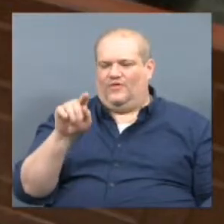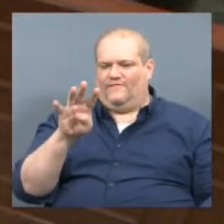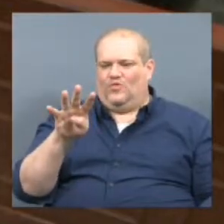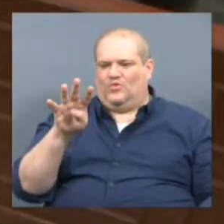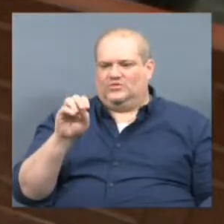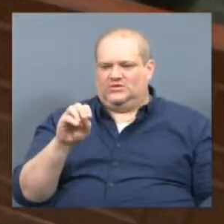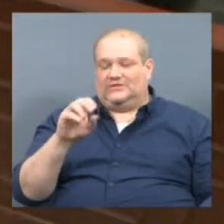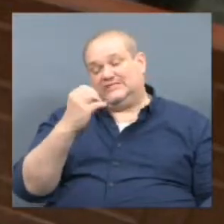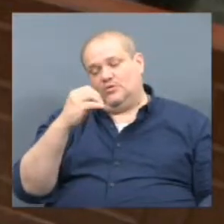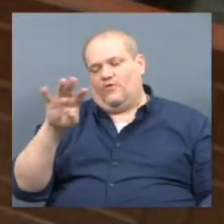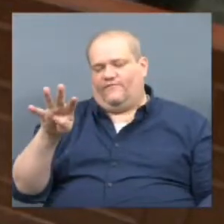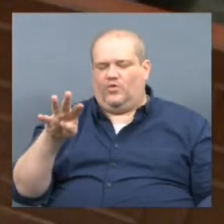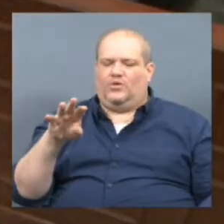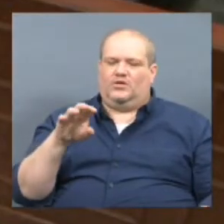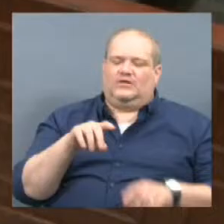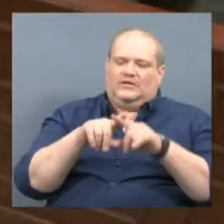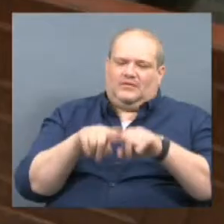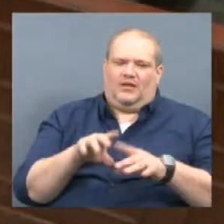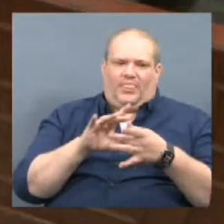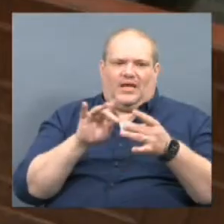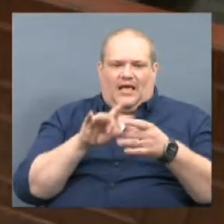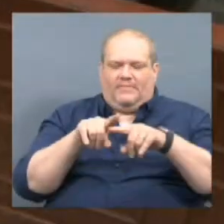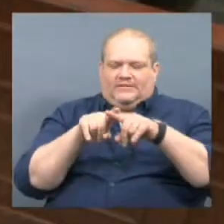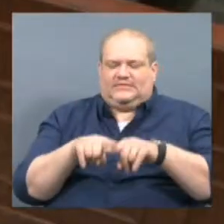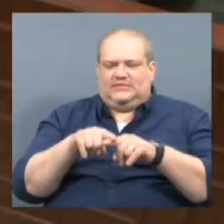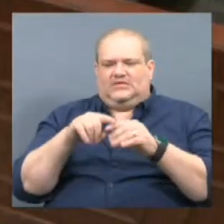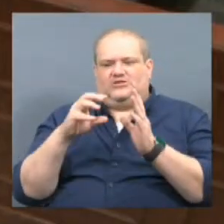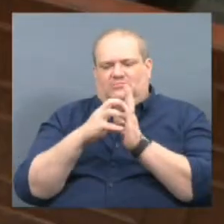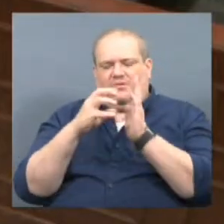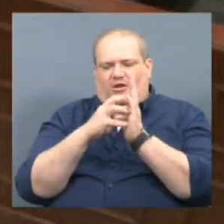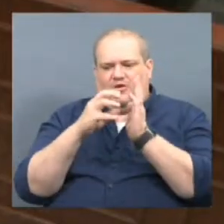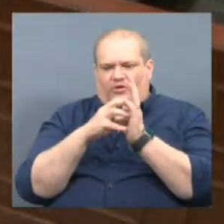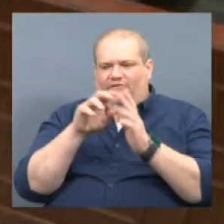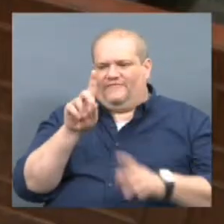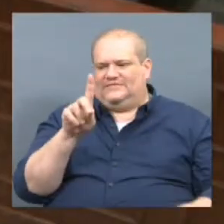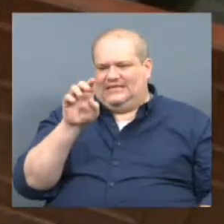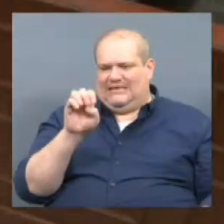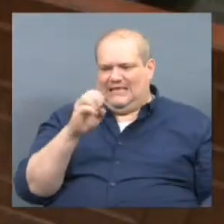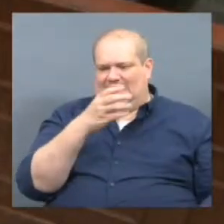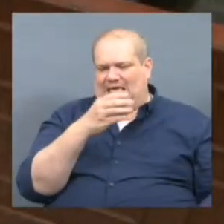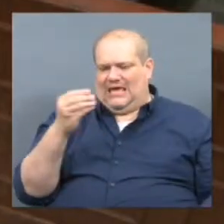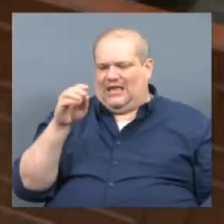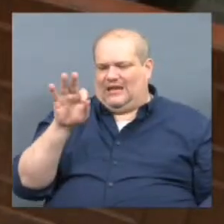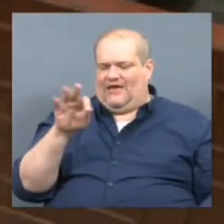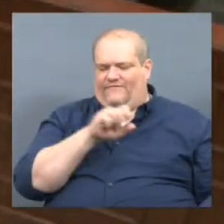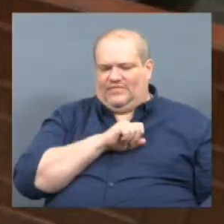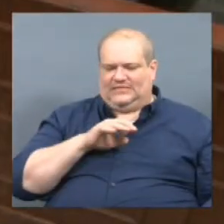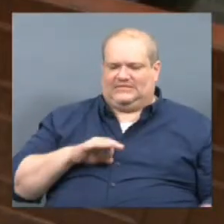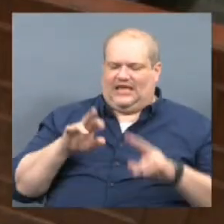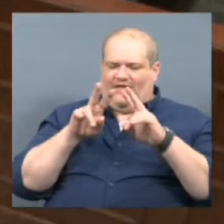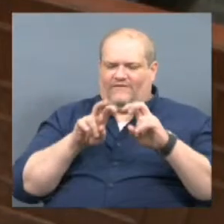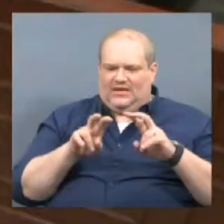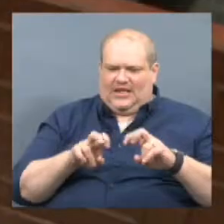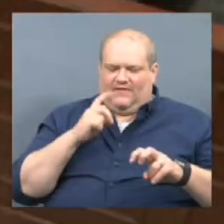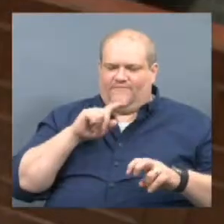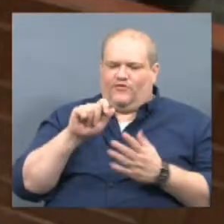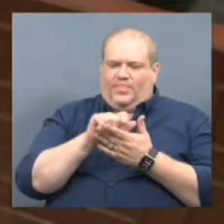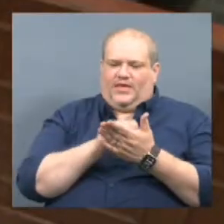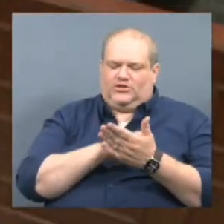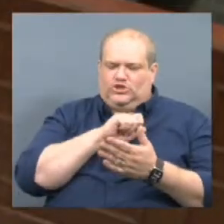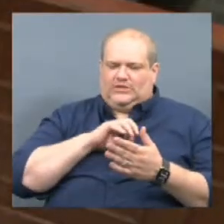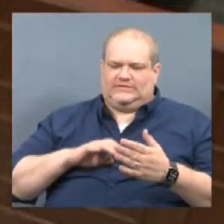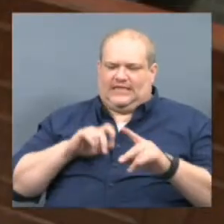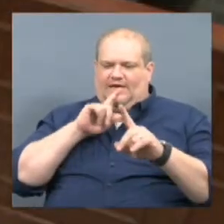Z-10-10104, subject to the comments and conditions noted in paragraphs D, E, and F, and the staff analysis of the agenda staff